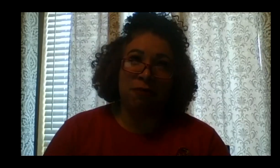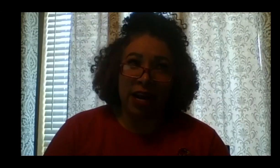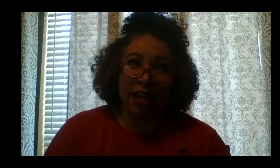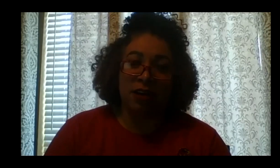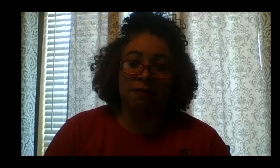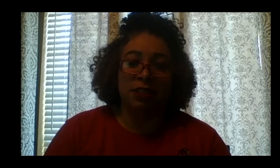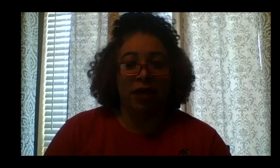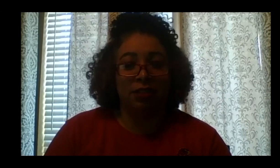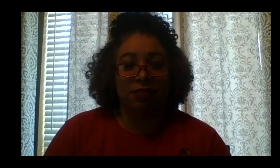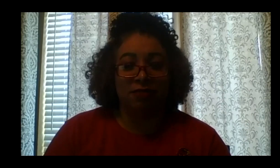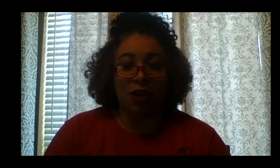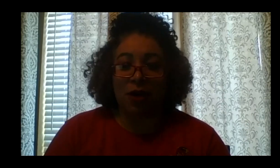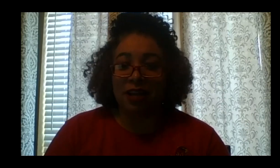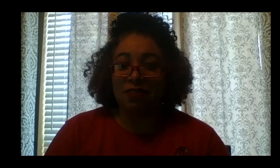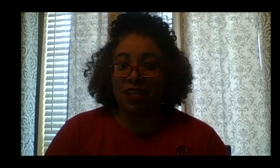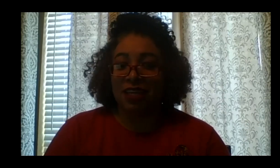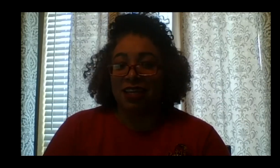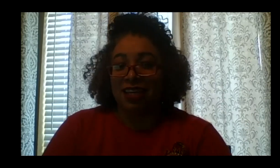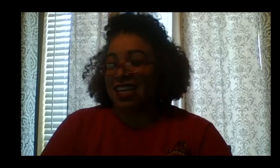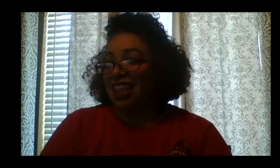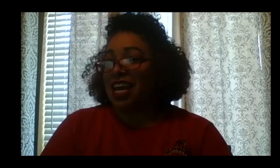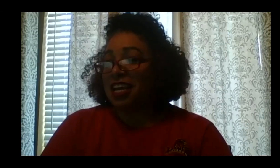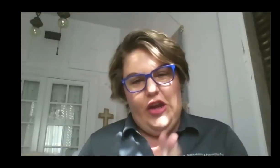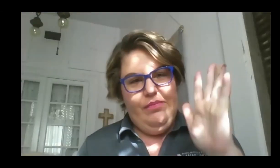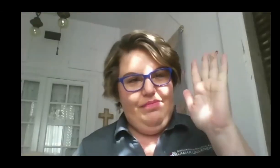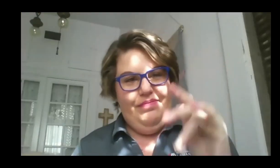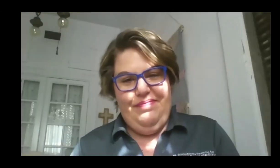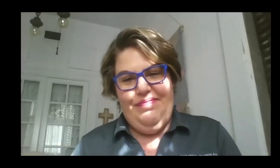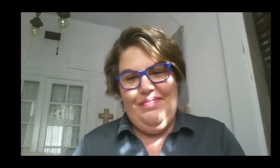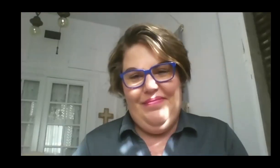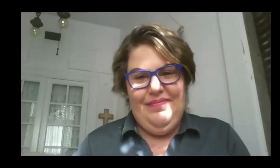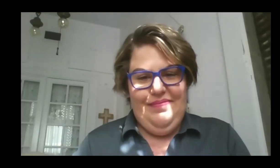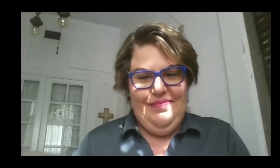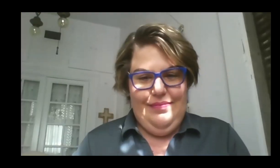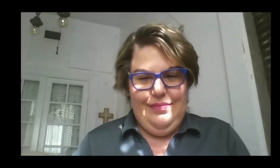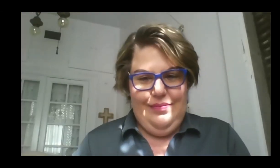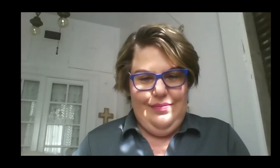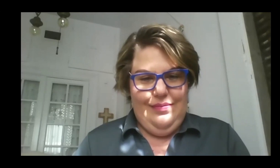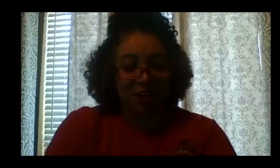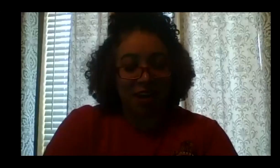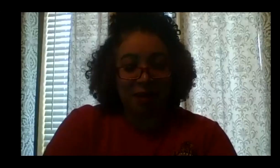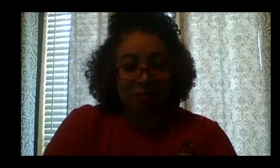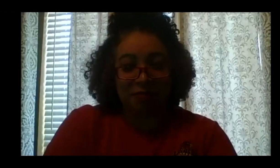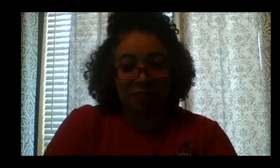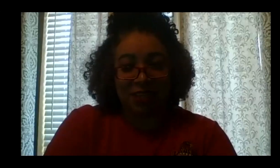up by Friday on our visit page. All right. Thank you. Thanks, everybody. Make sure to drop your